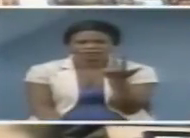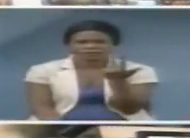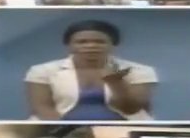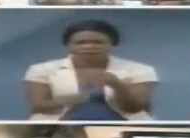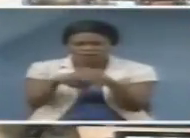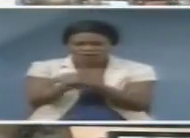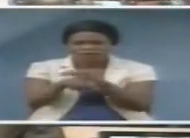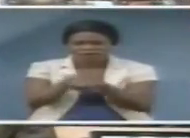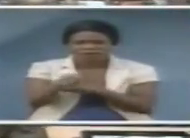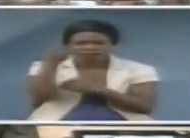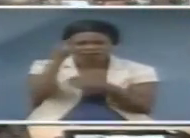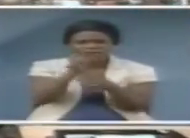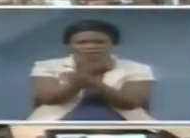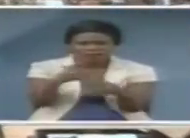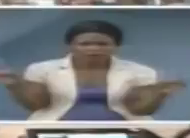3,